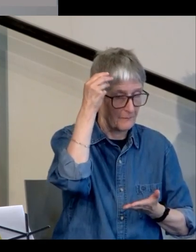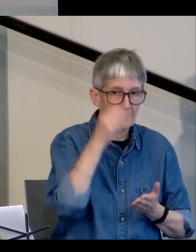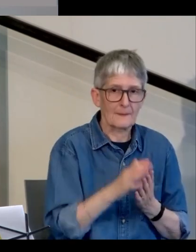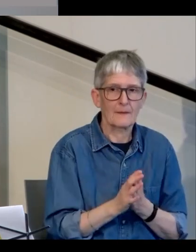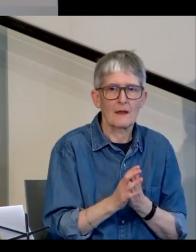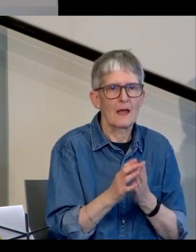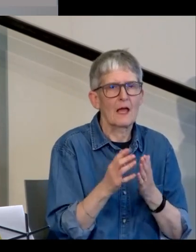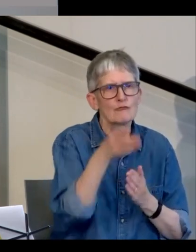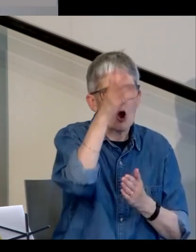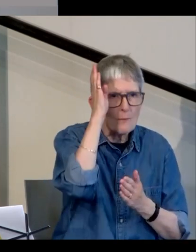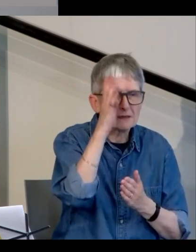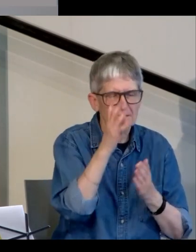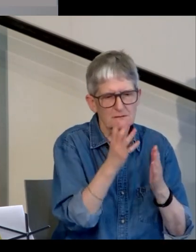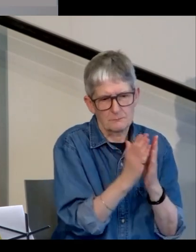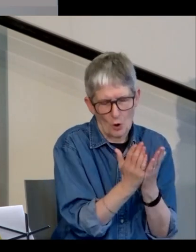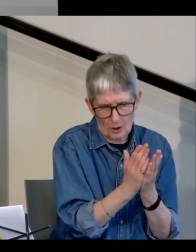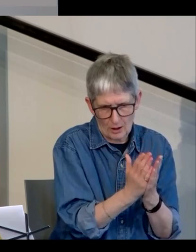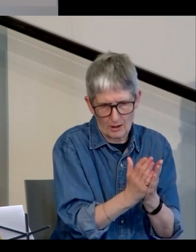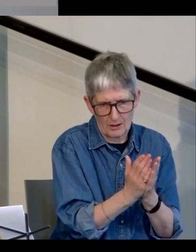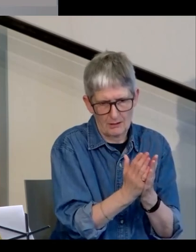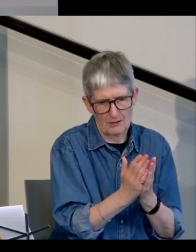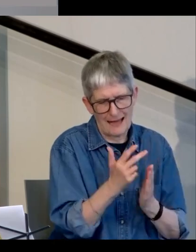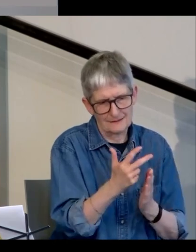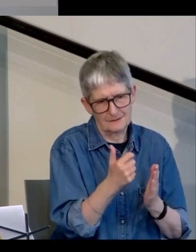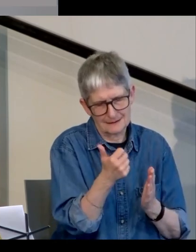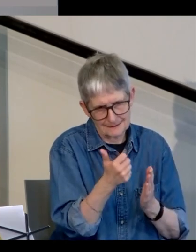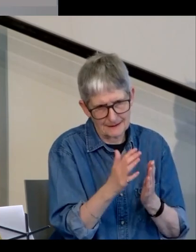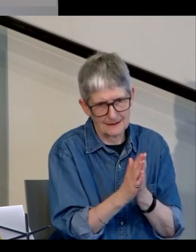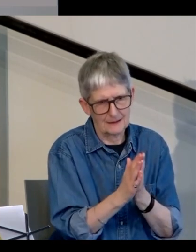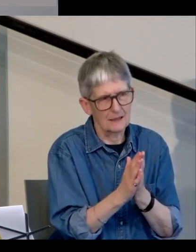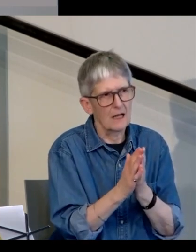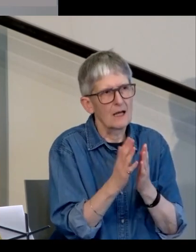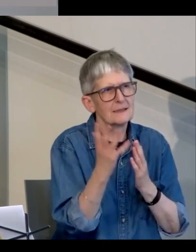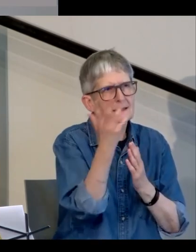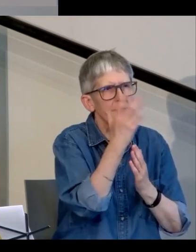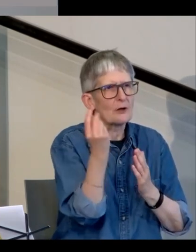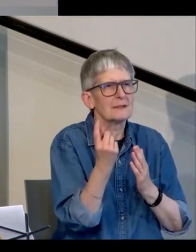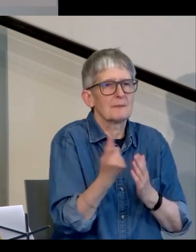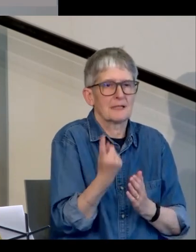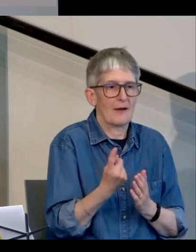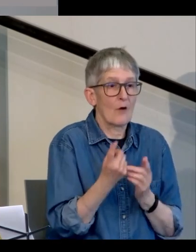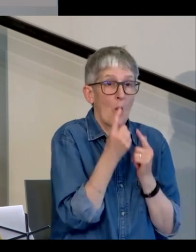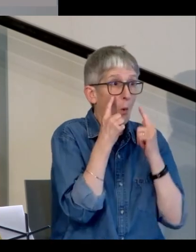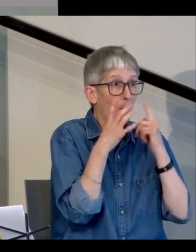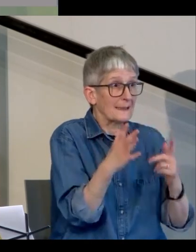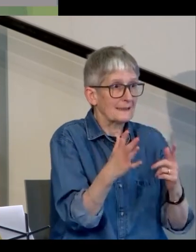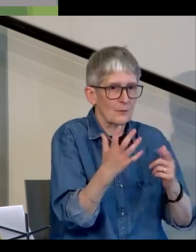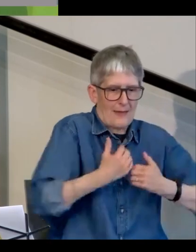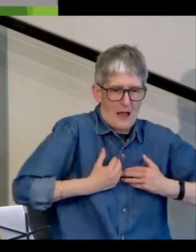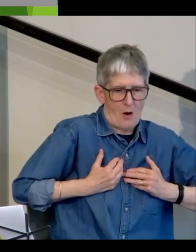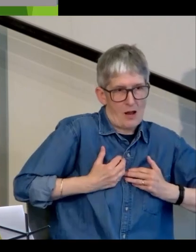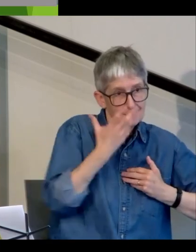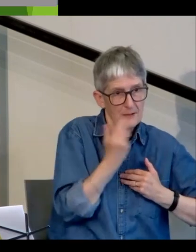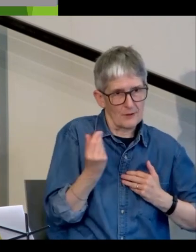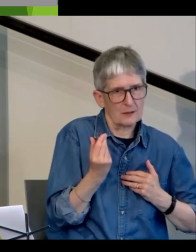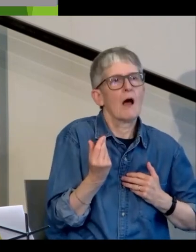in Romans, two verses on the slide, Romans 8:16, the Spirit himself bears witness with our spirit that